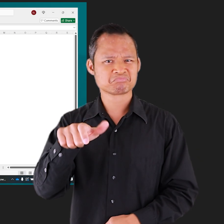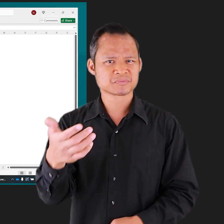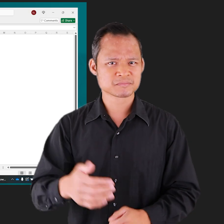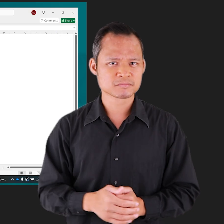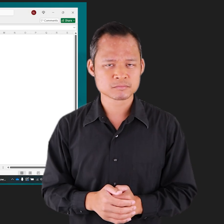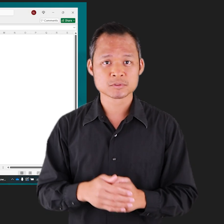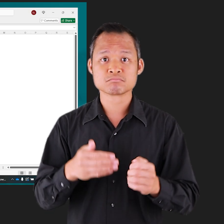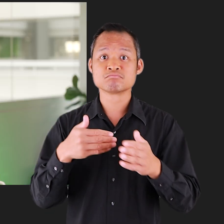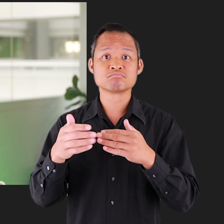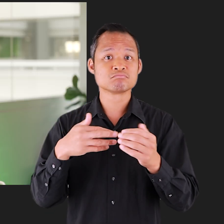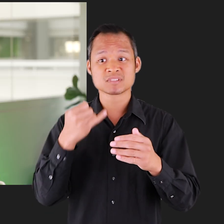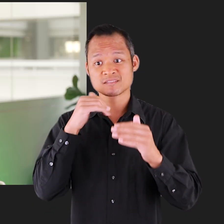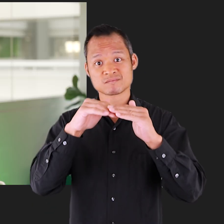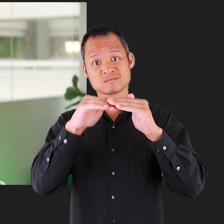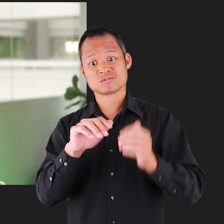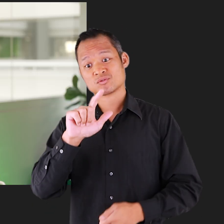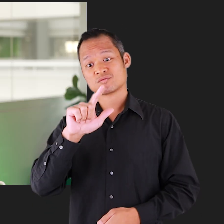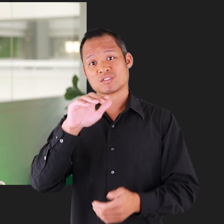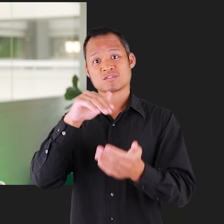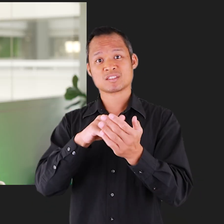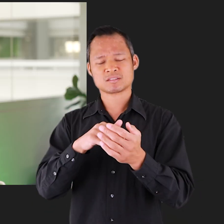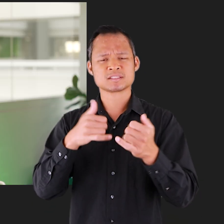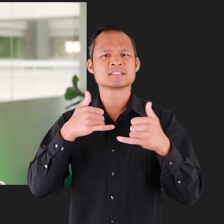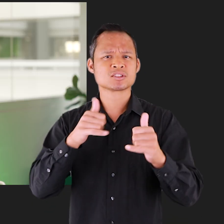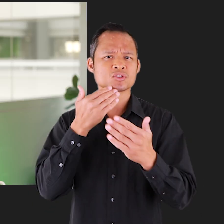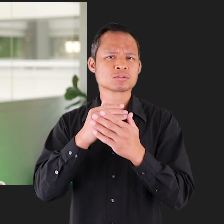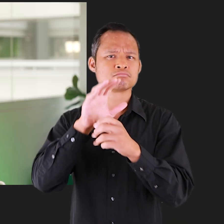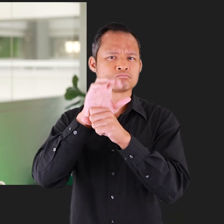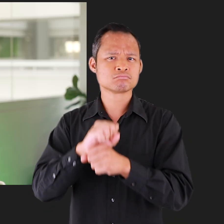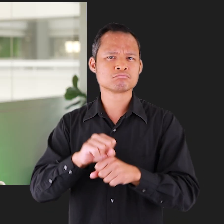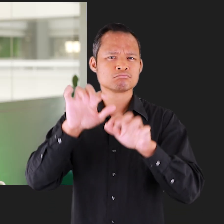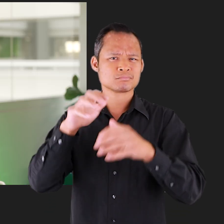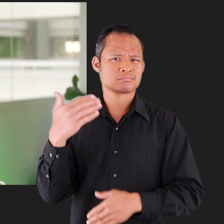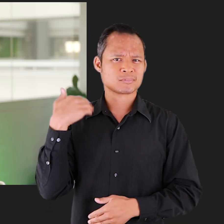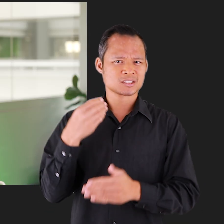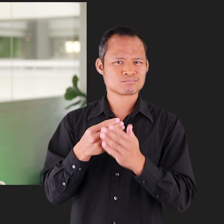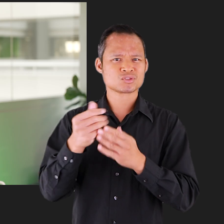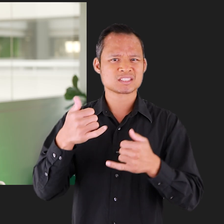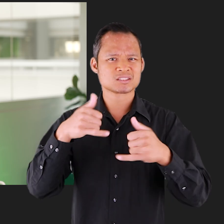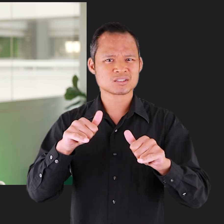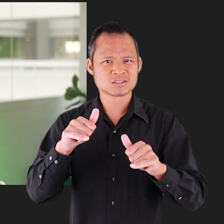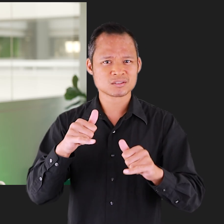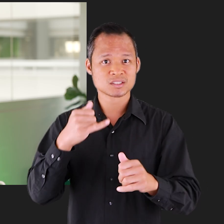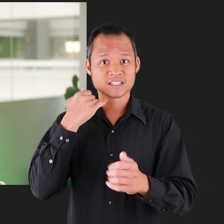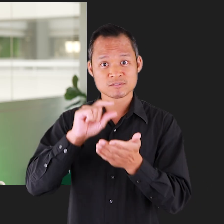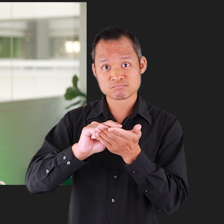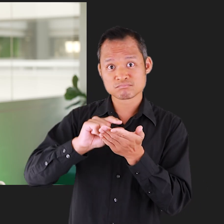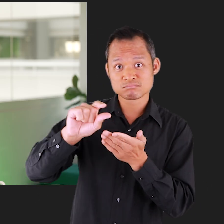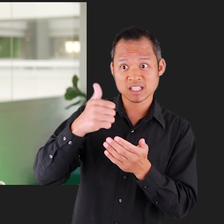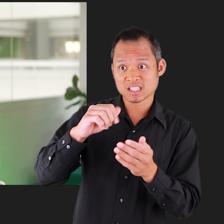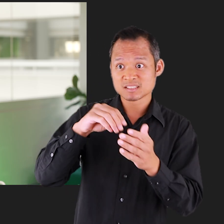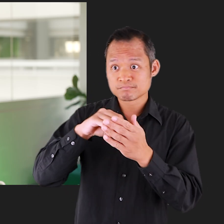money in the business. Even if you borrow less than $25,000, it's a good practice to fill in the past purchases sheet if you have